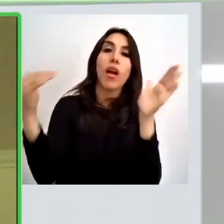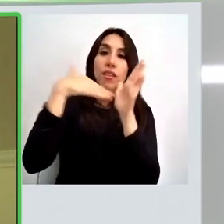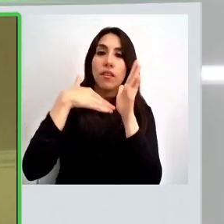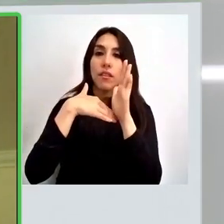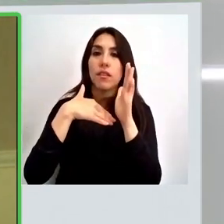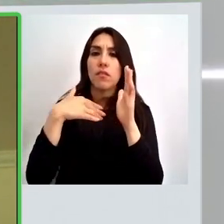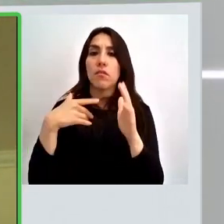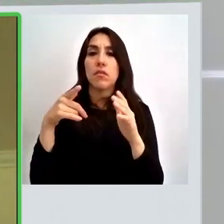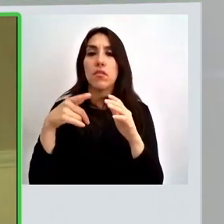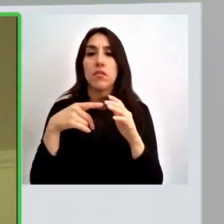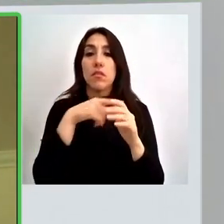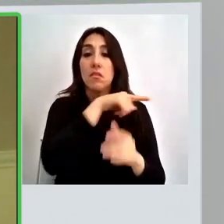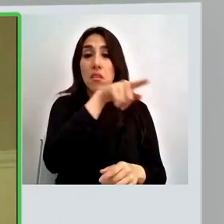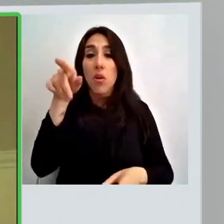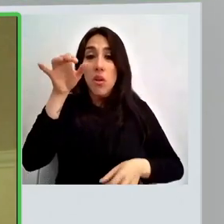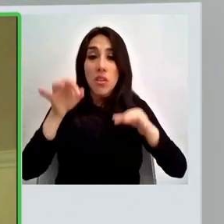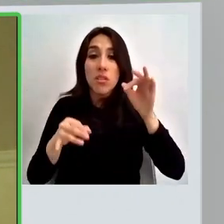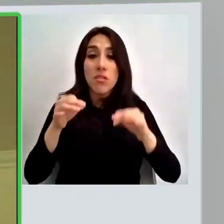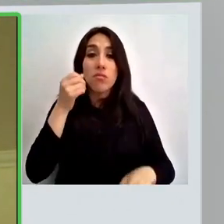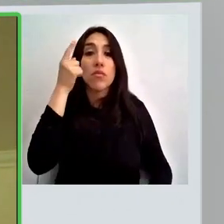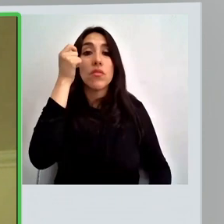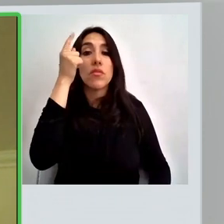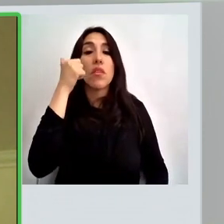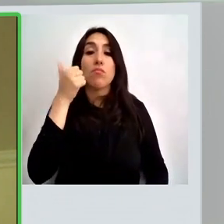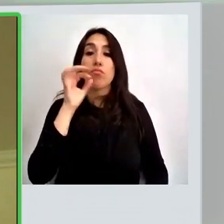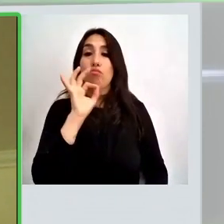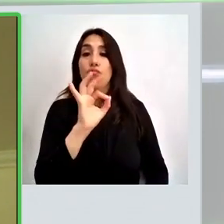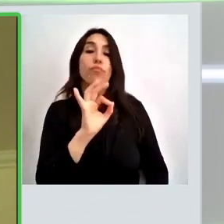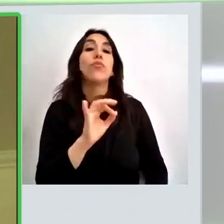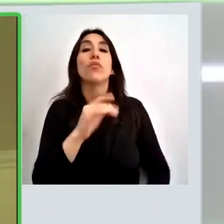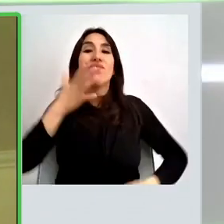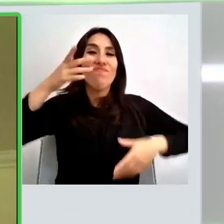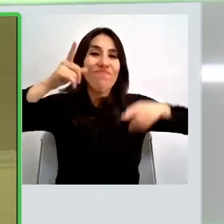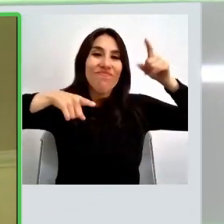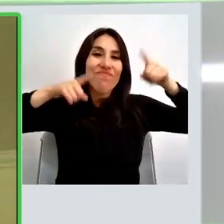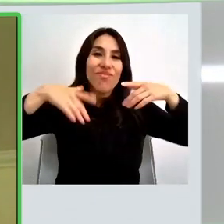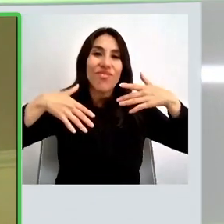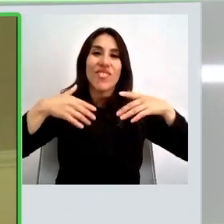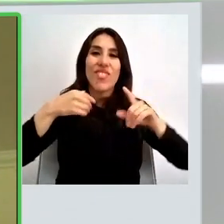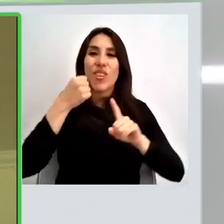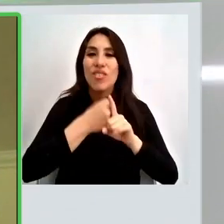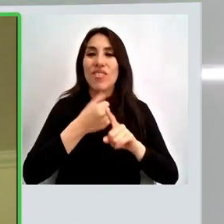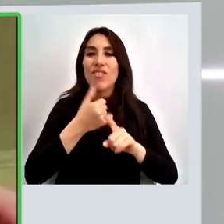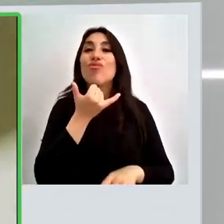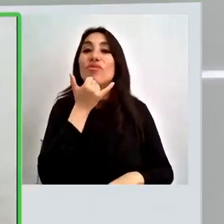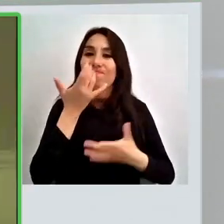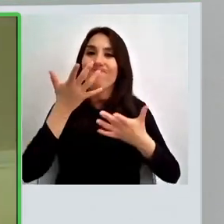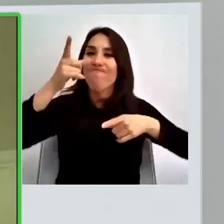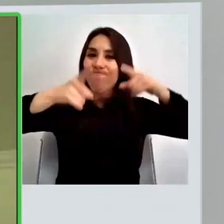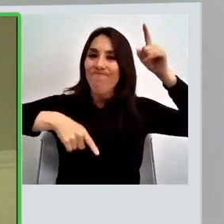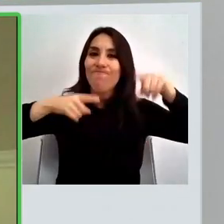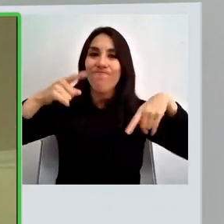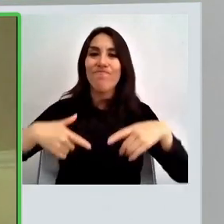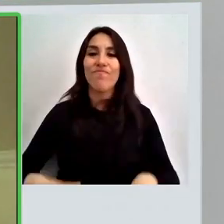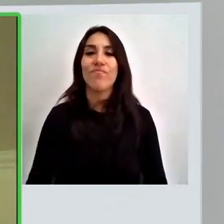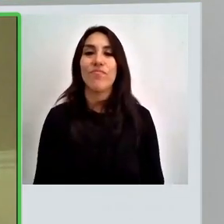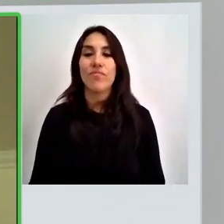But the most important thing is to educate persons with disabilities so they know their